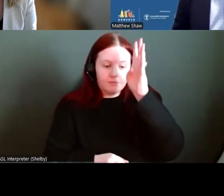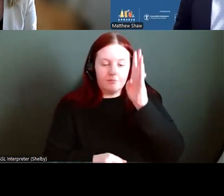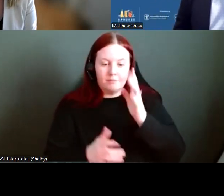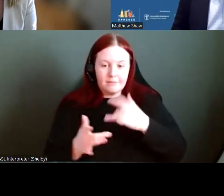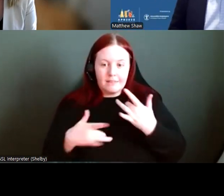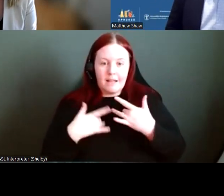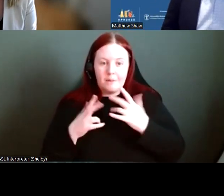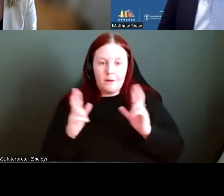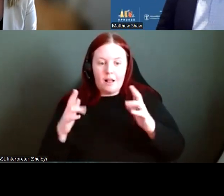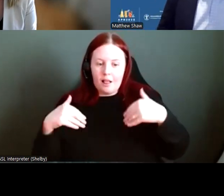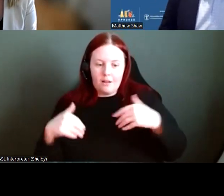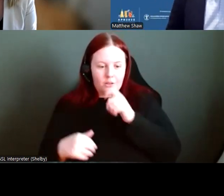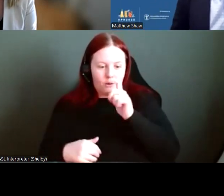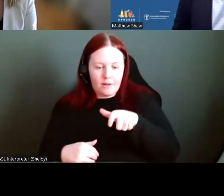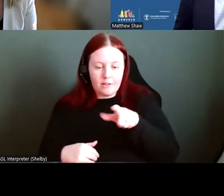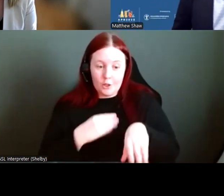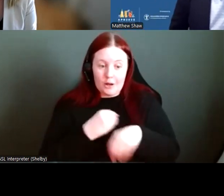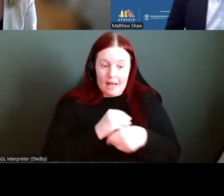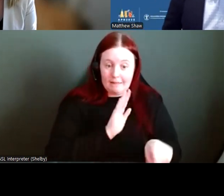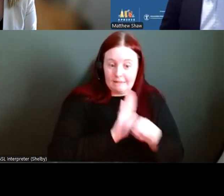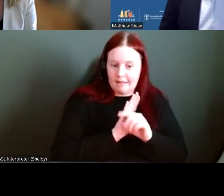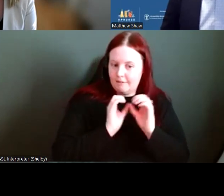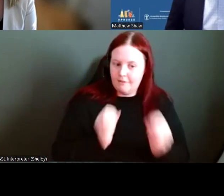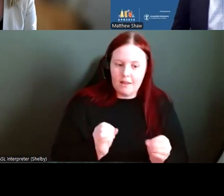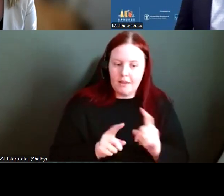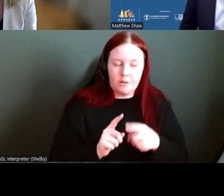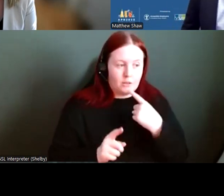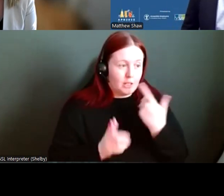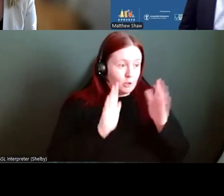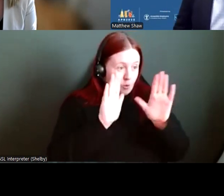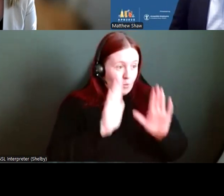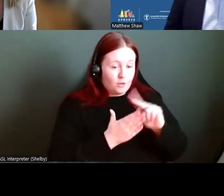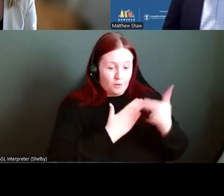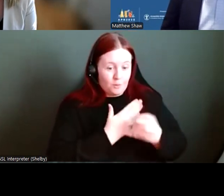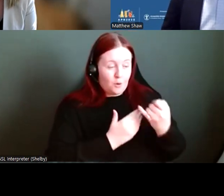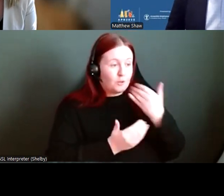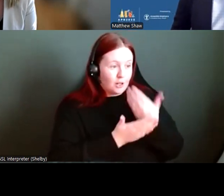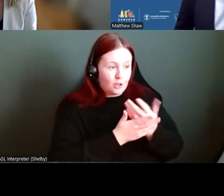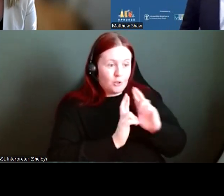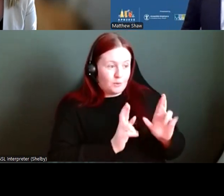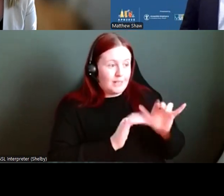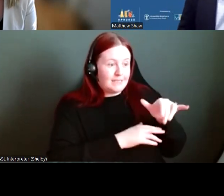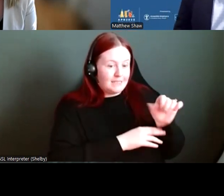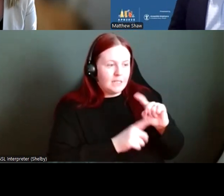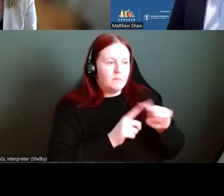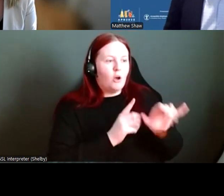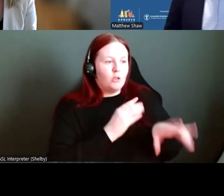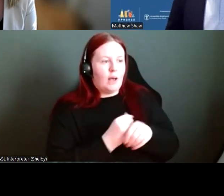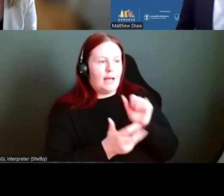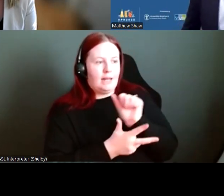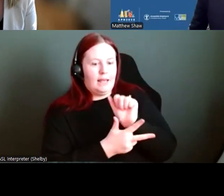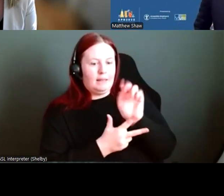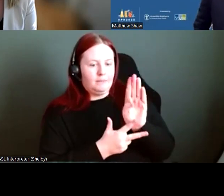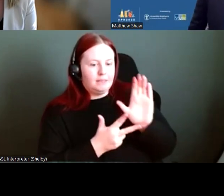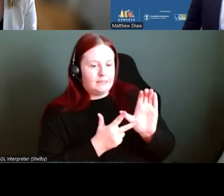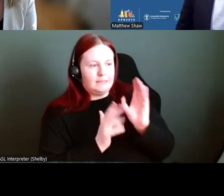not adding anything negative to it. You're saying, wonderful. While we do this, we're going to look at A, B, and C and track that in